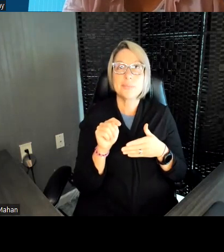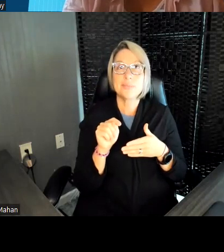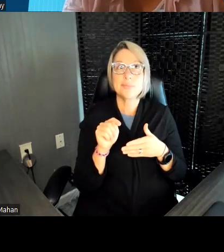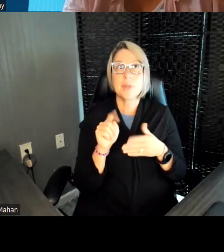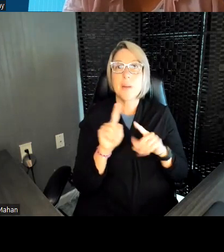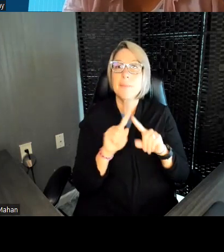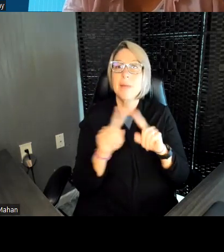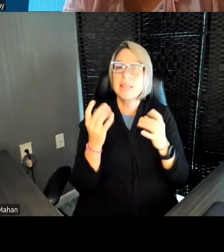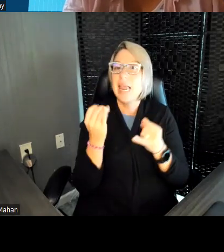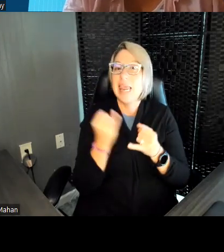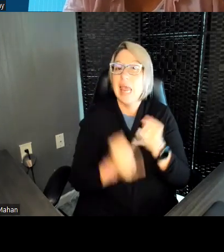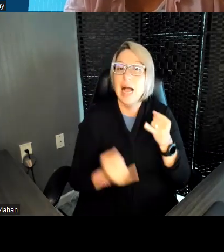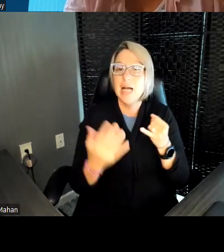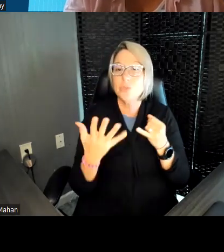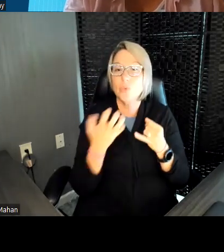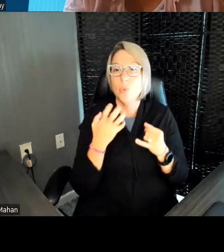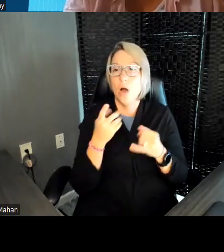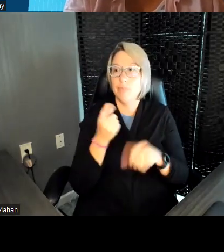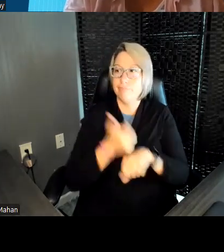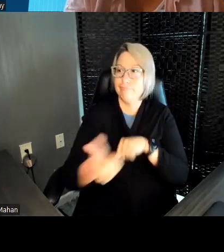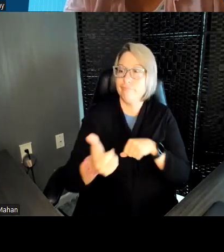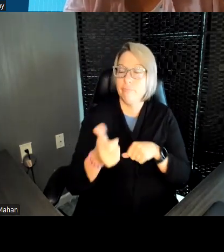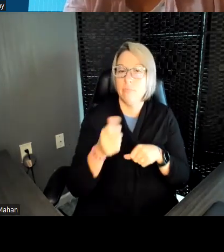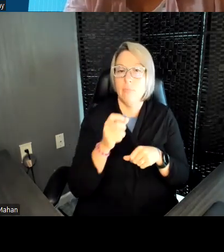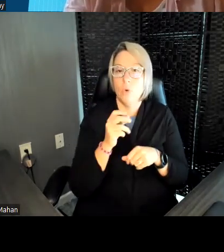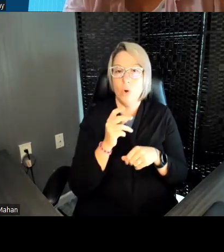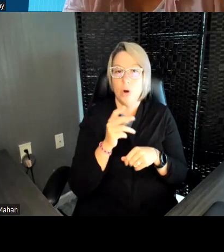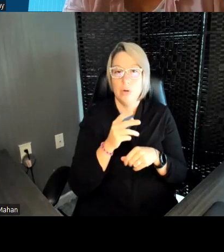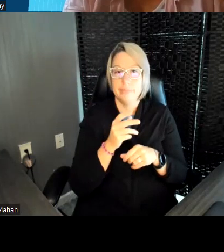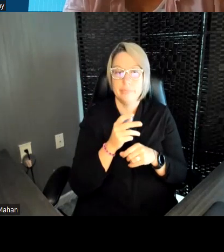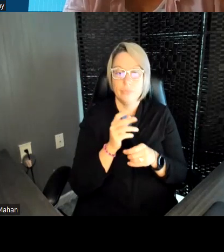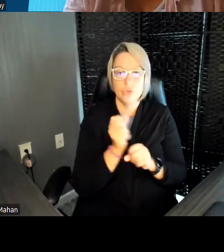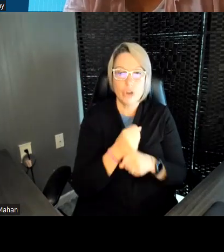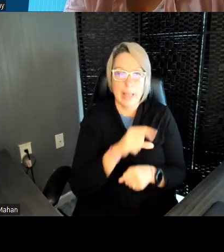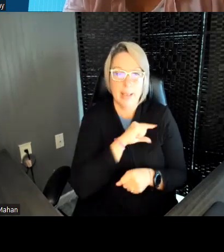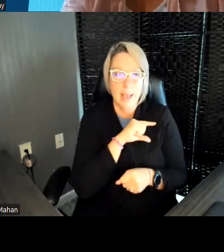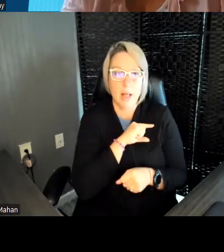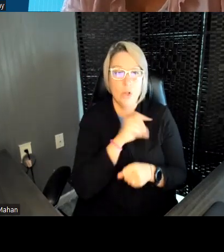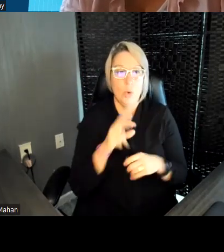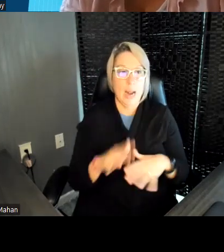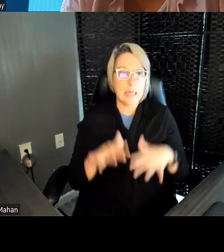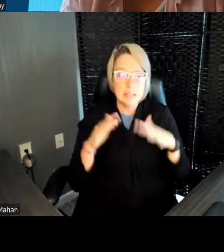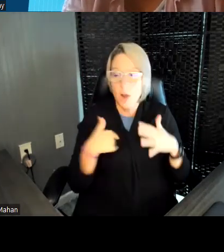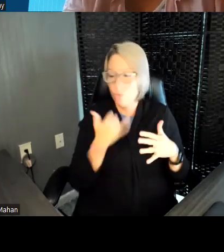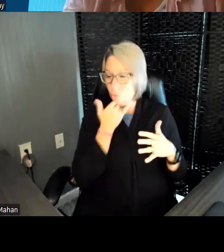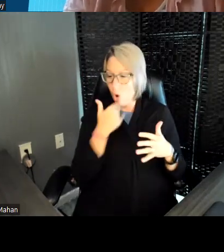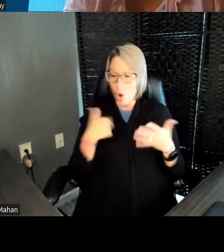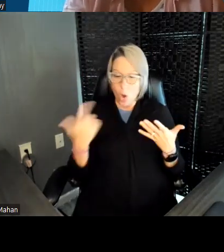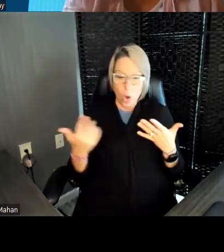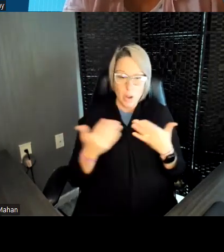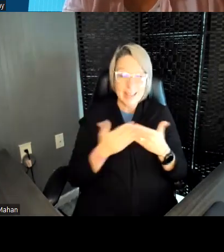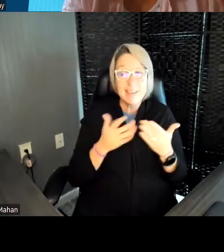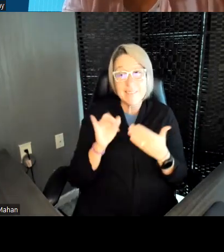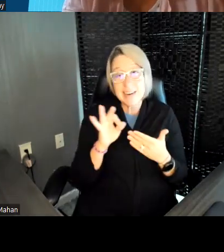point a finger. We don't want to cause guilt or anxiety that people did something wrong, even if technically they did